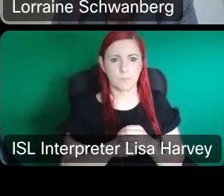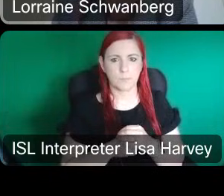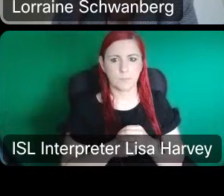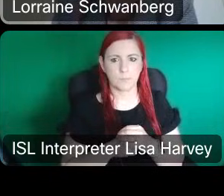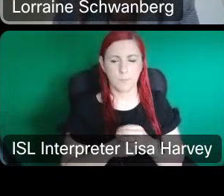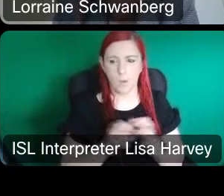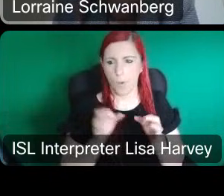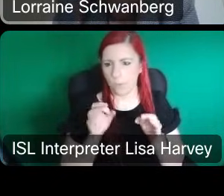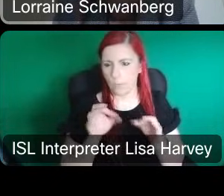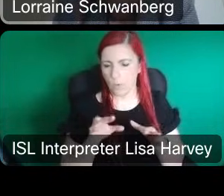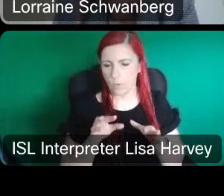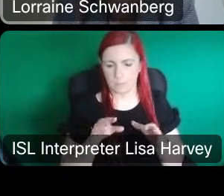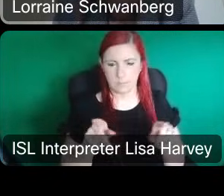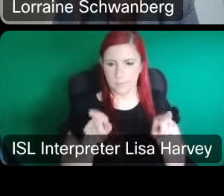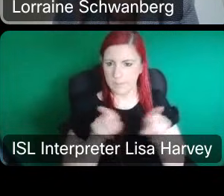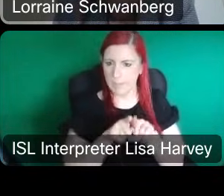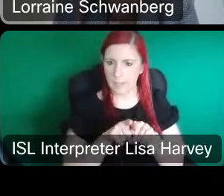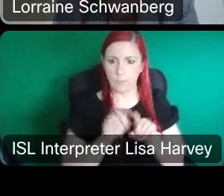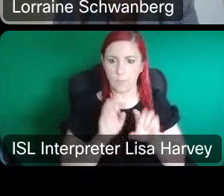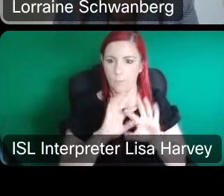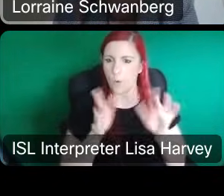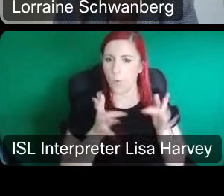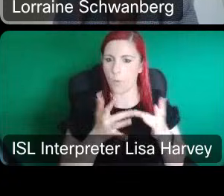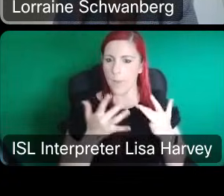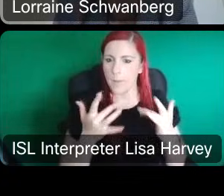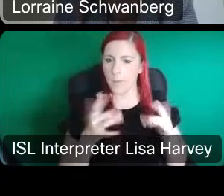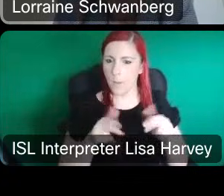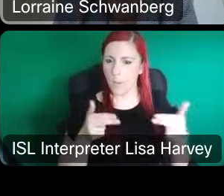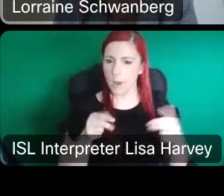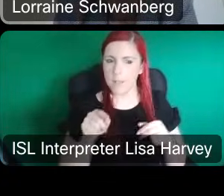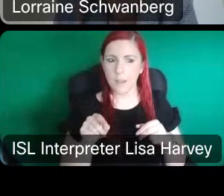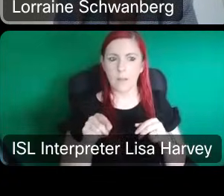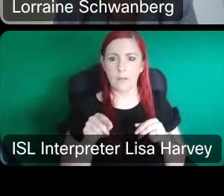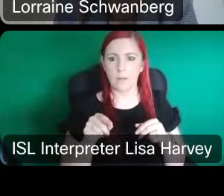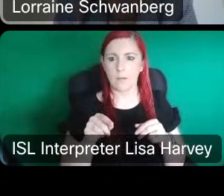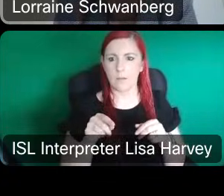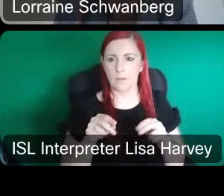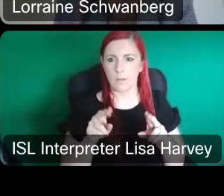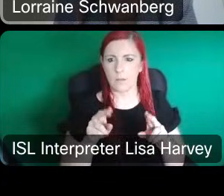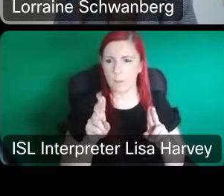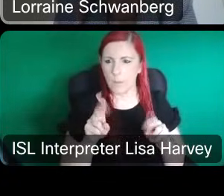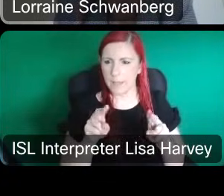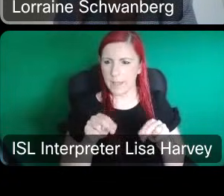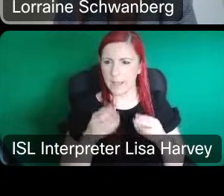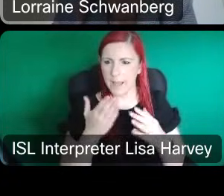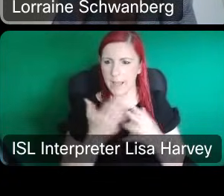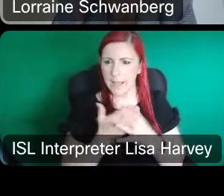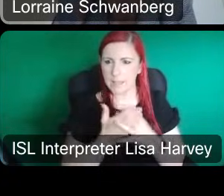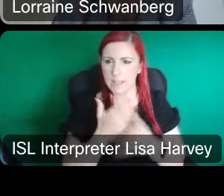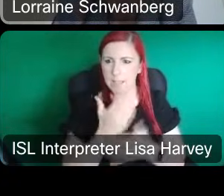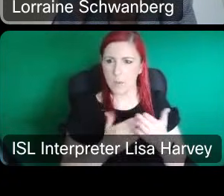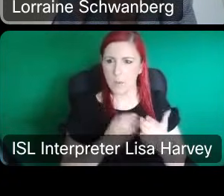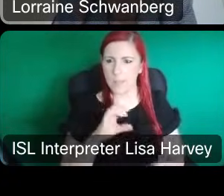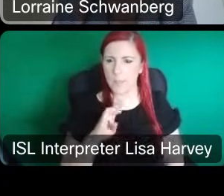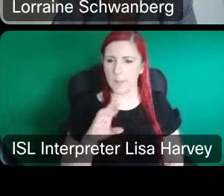As ever with our webinars, you will be in, you can claim some CPD points. So you